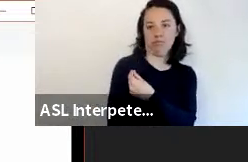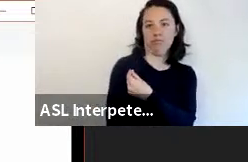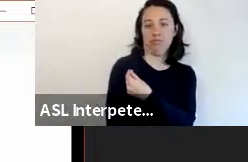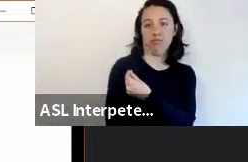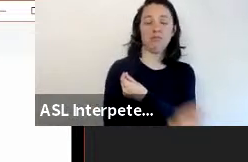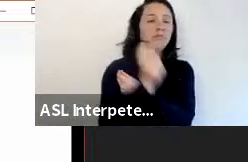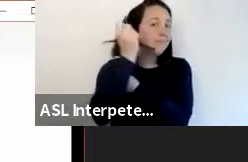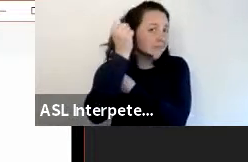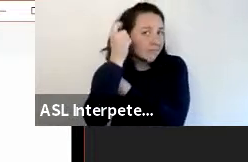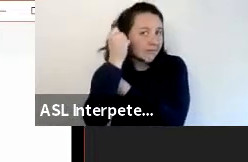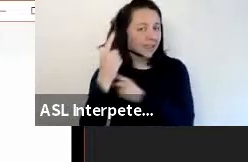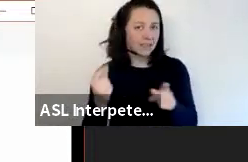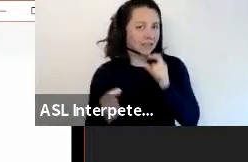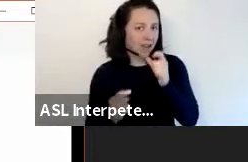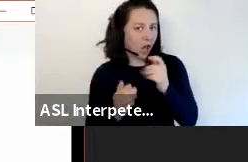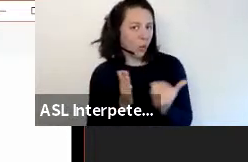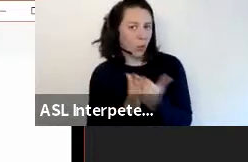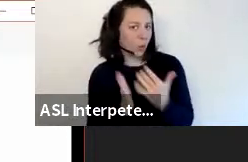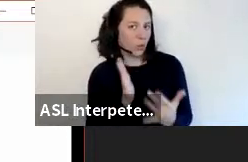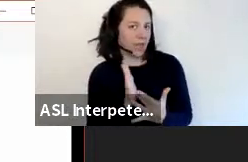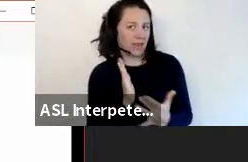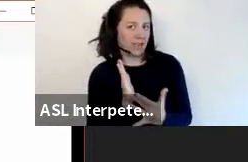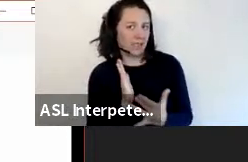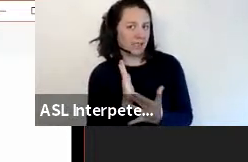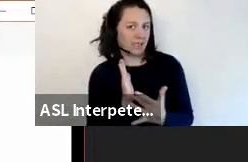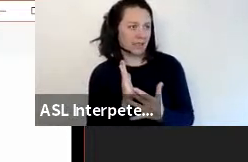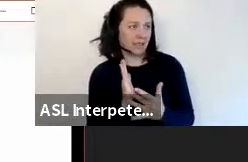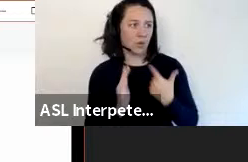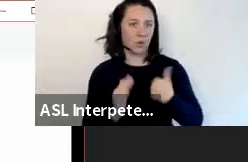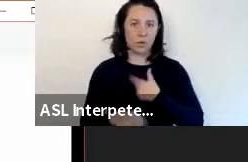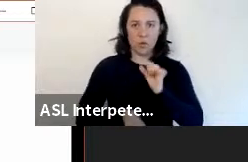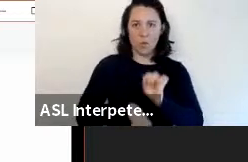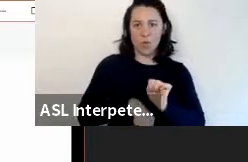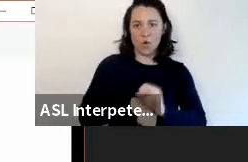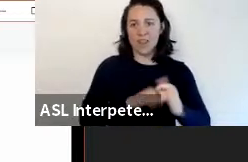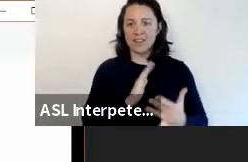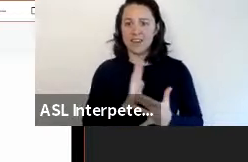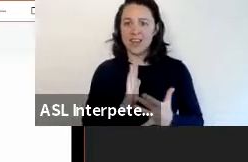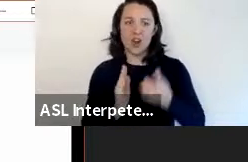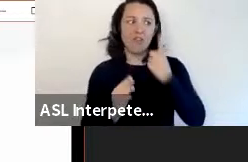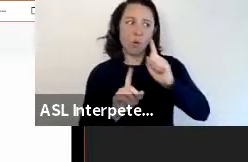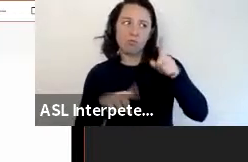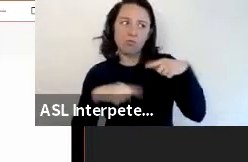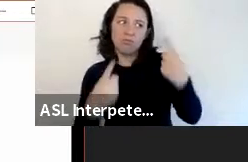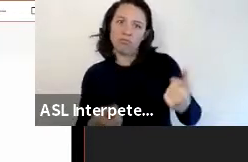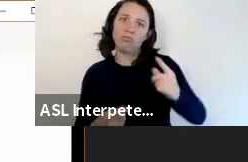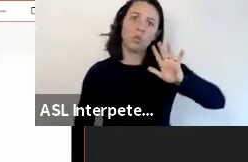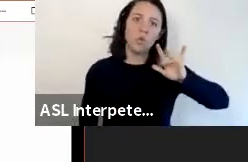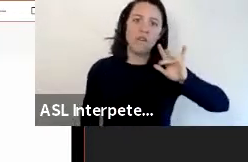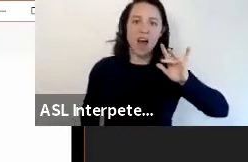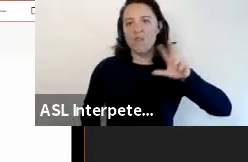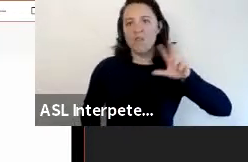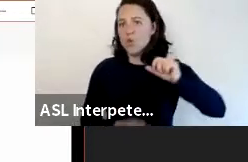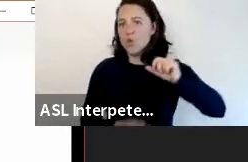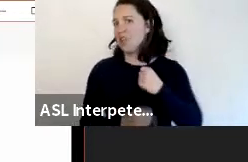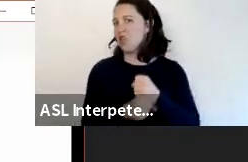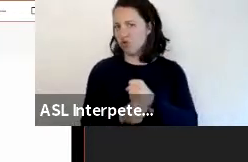new. We've been working on this technology for the last, I would say, 25 to 30